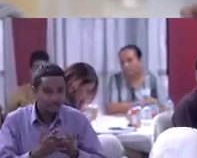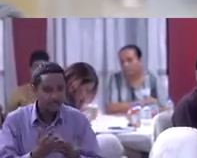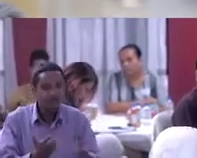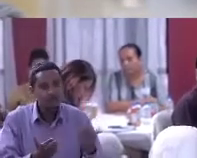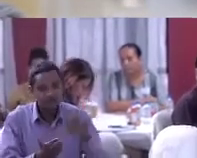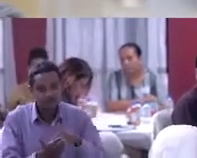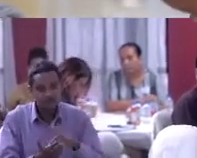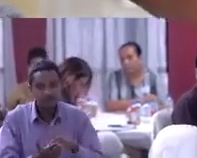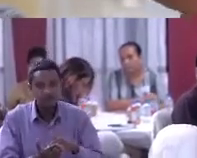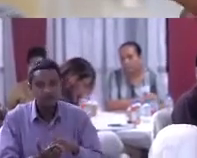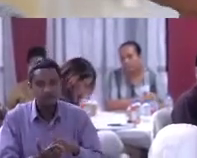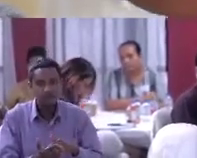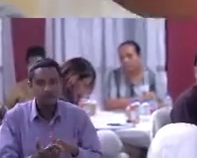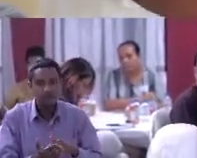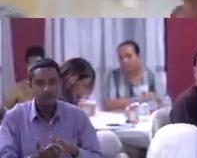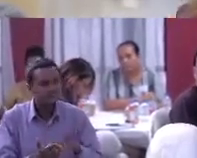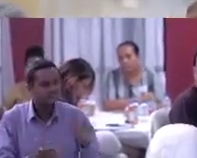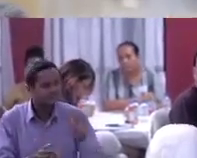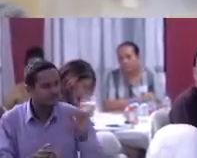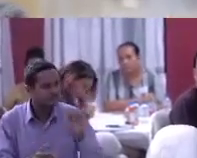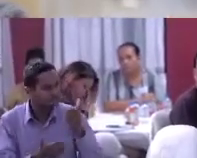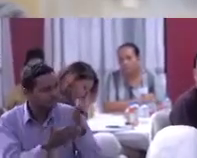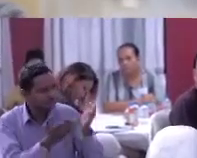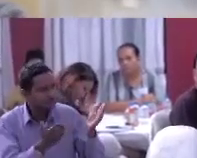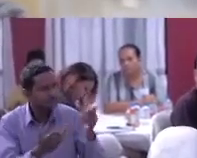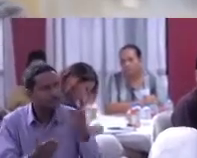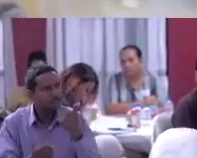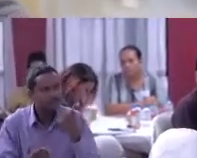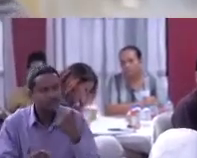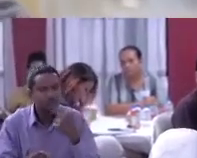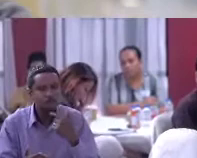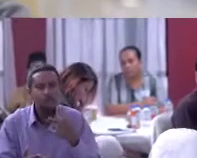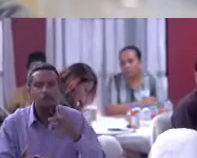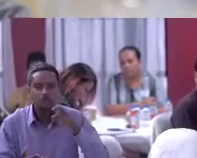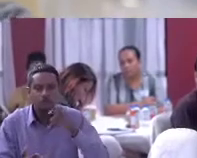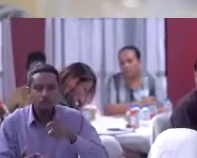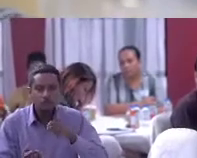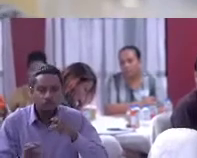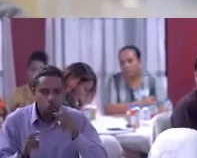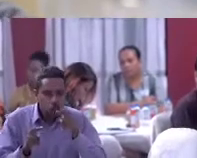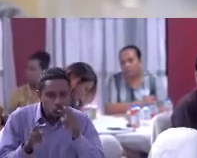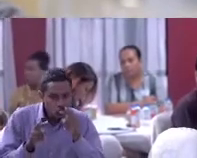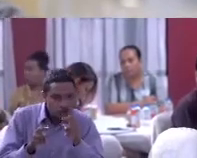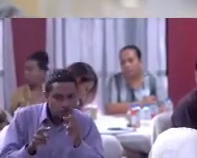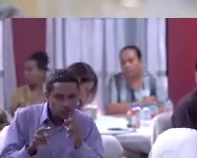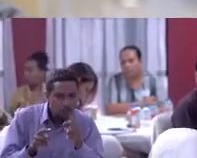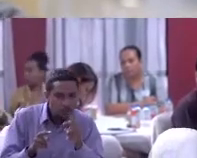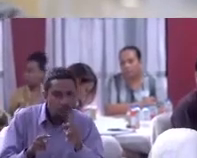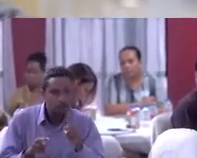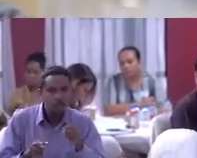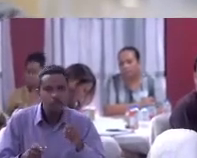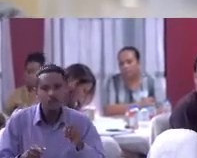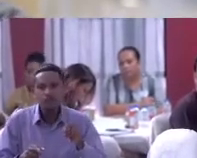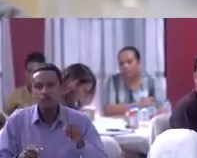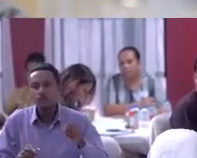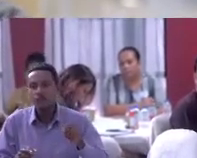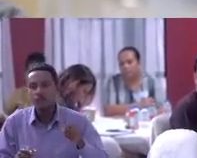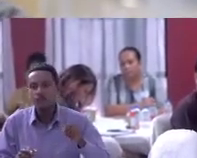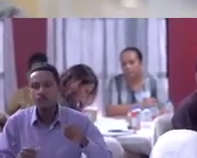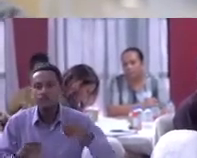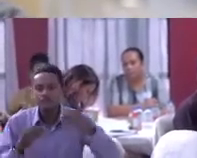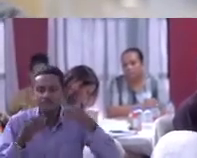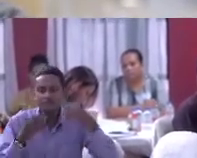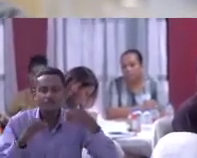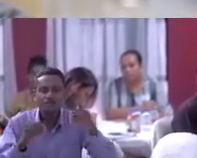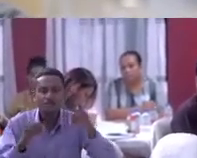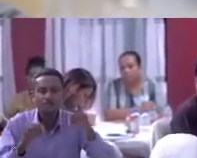just like what Jamila and everybody say on top there, you have to look at your market, you have to look at what you have to